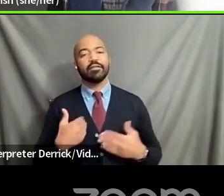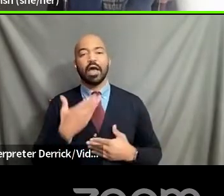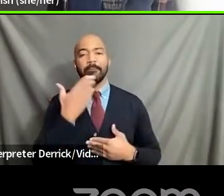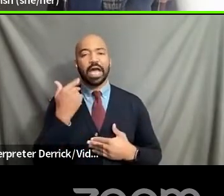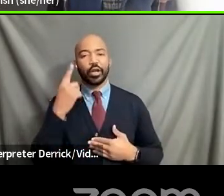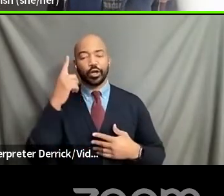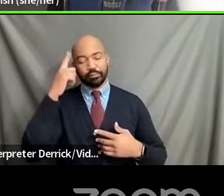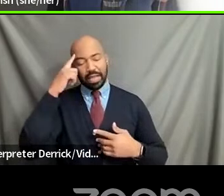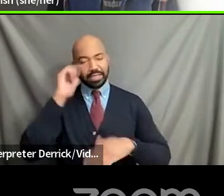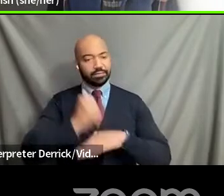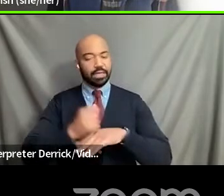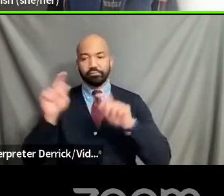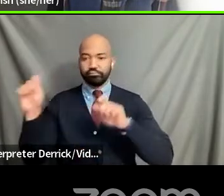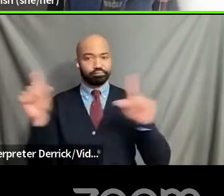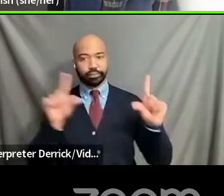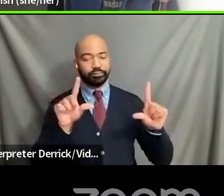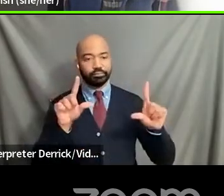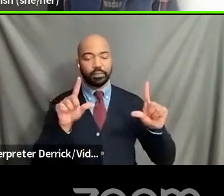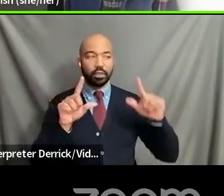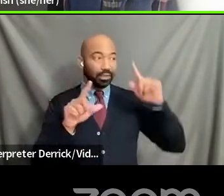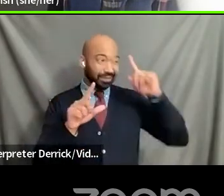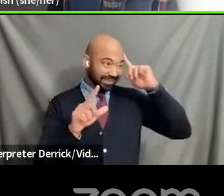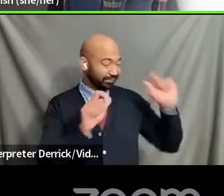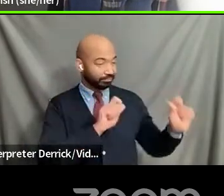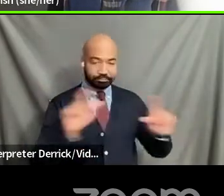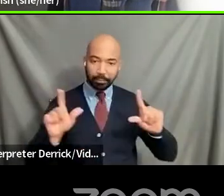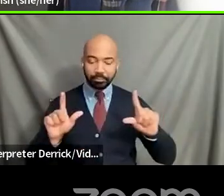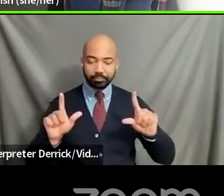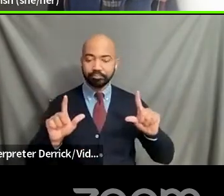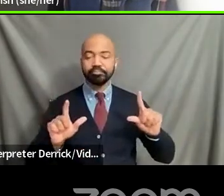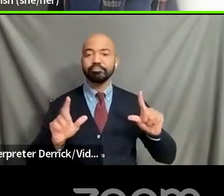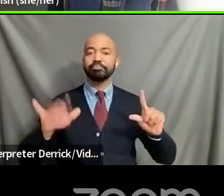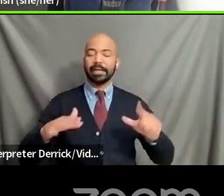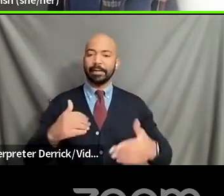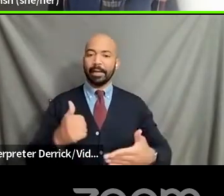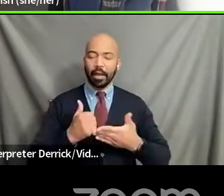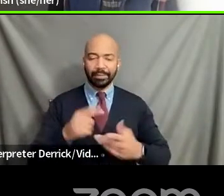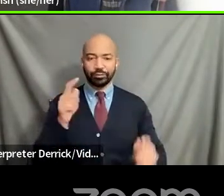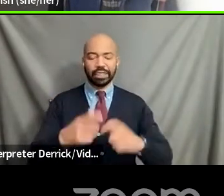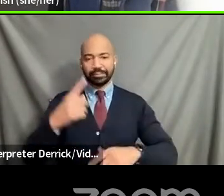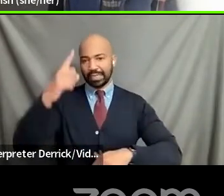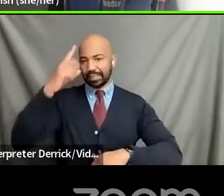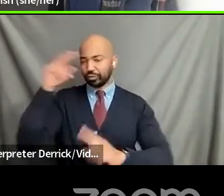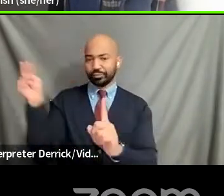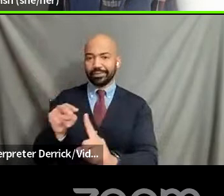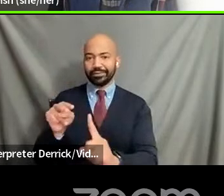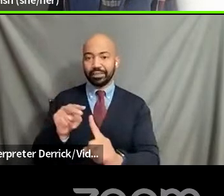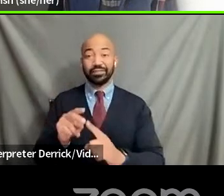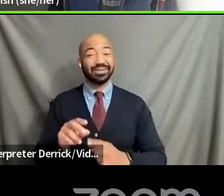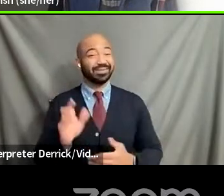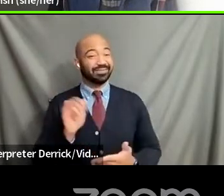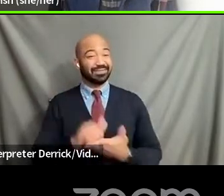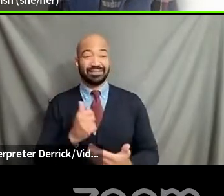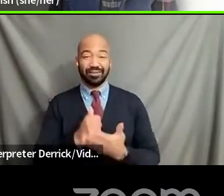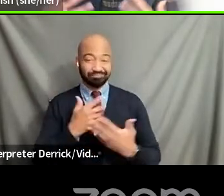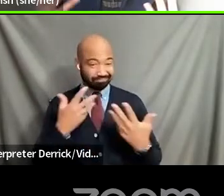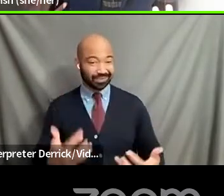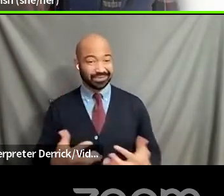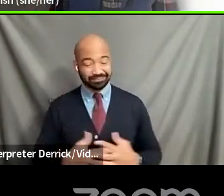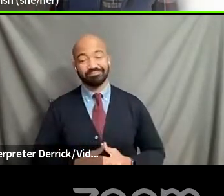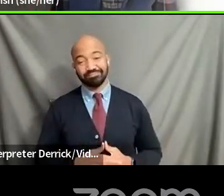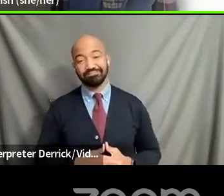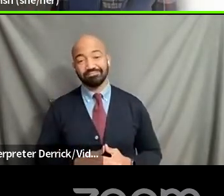viewing things or to working through some issues. And that's been really great. So being open